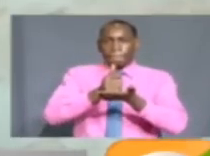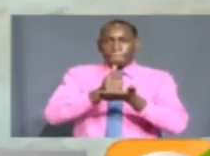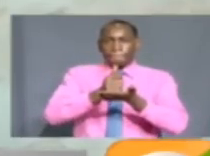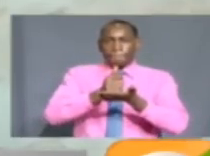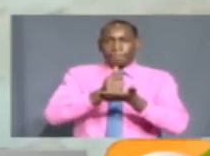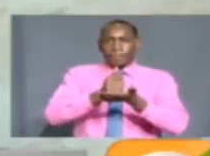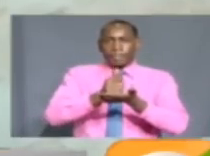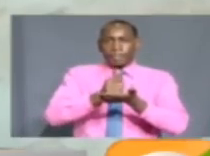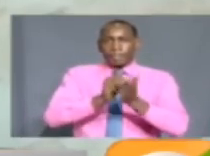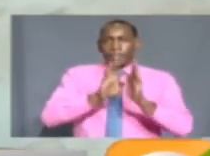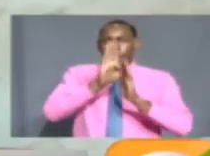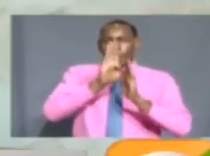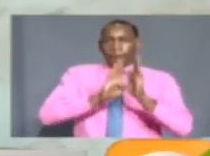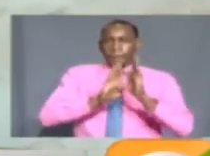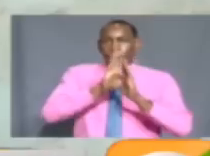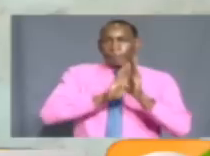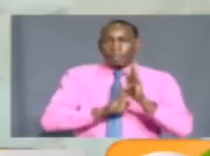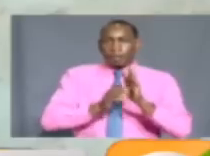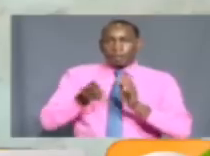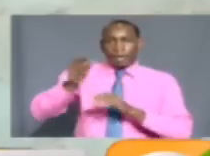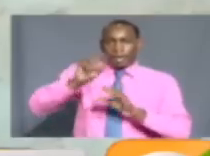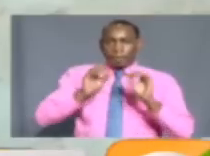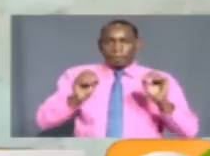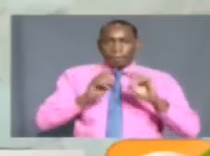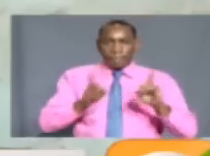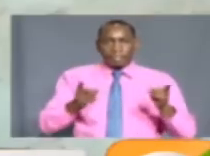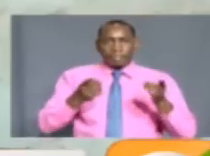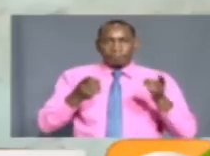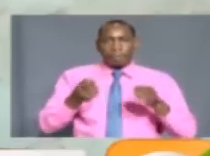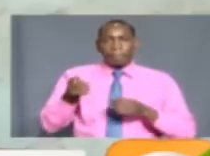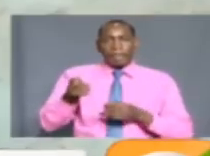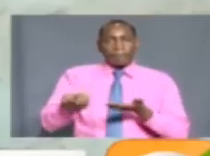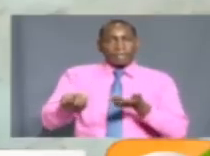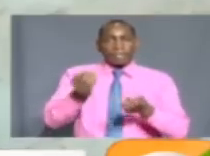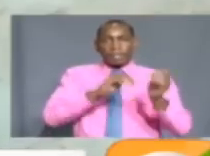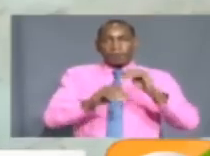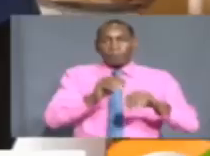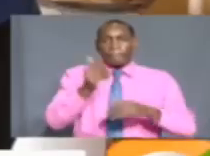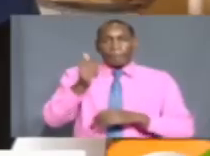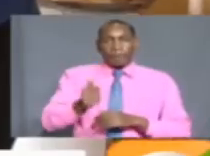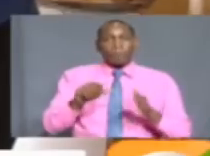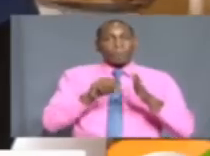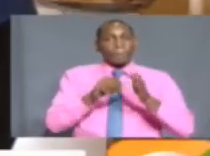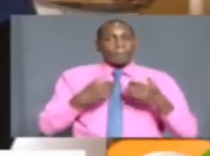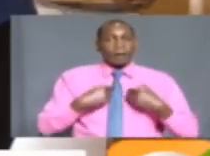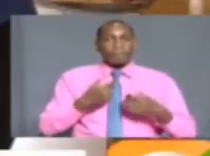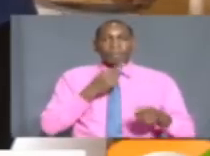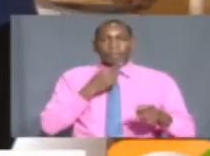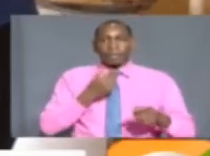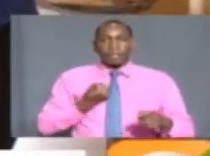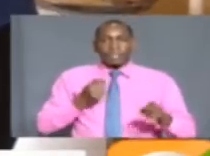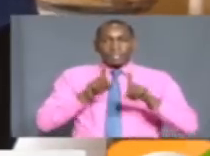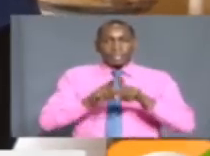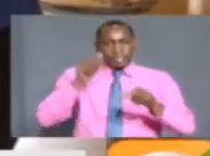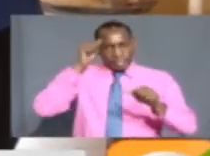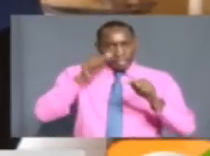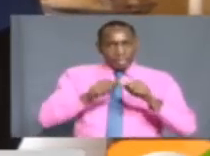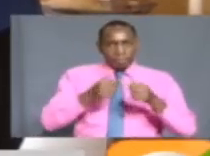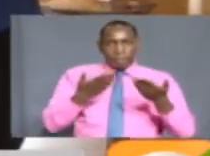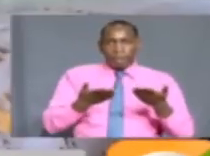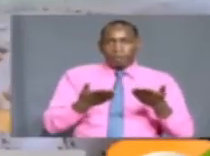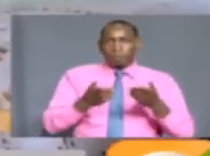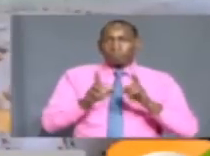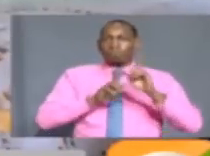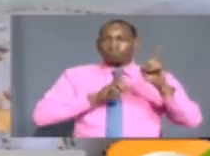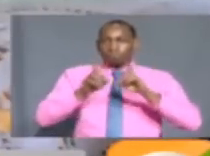So bila iongezeke lakini imesimama tu pale, lakini hizo pesa bado crazy imekuwa shida. The sister recounts how painful the journey has